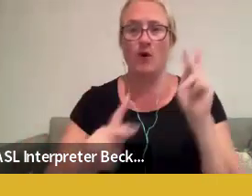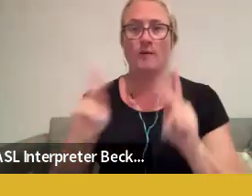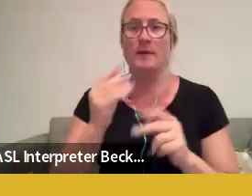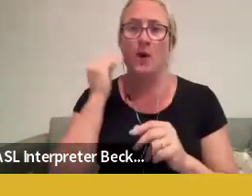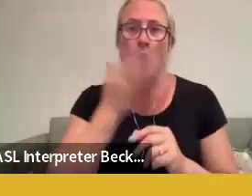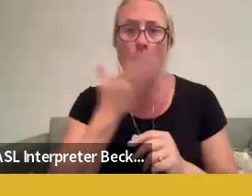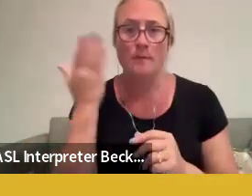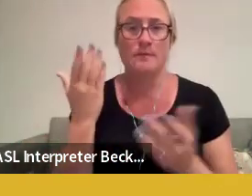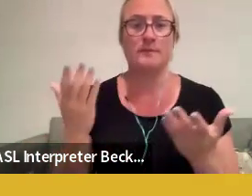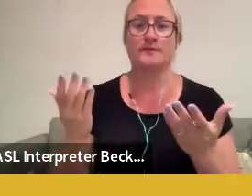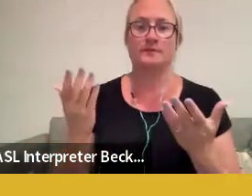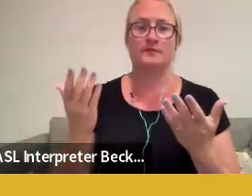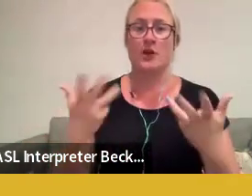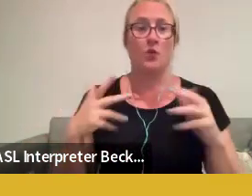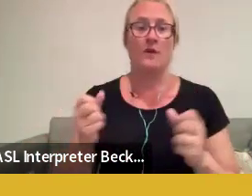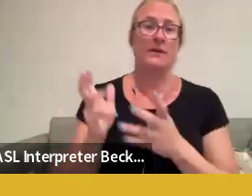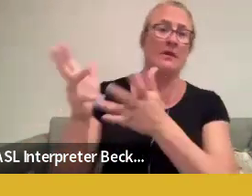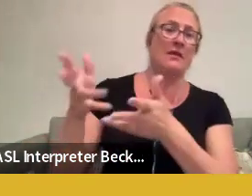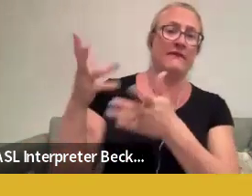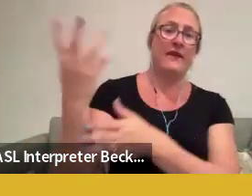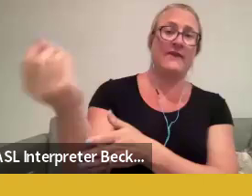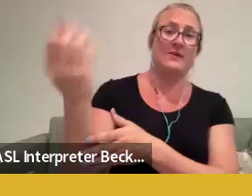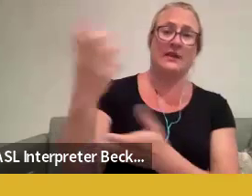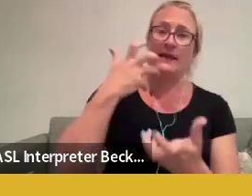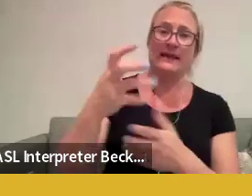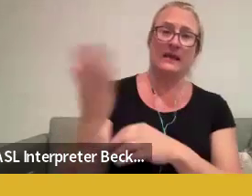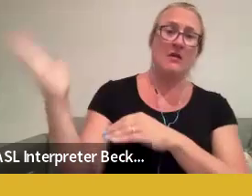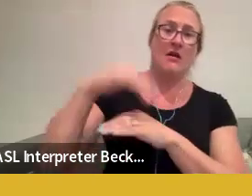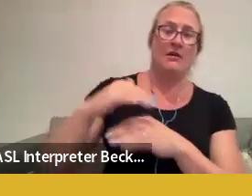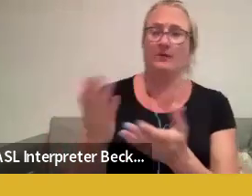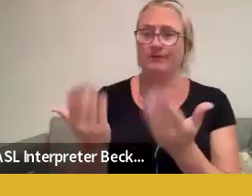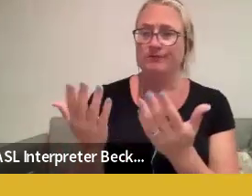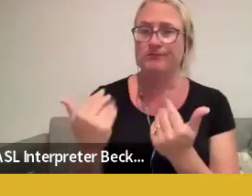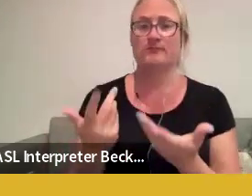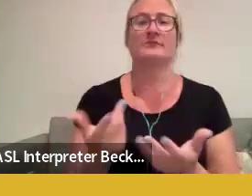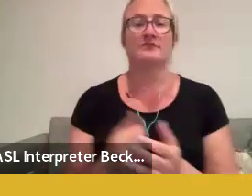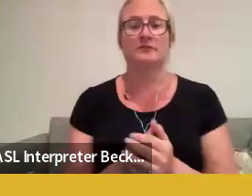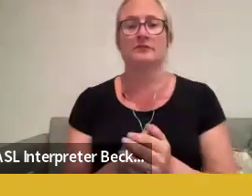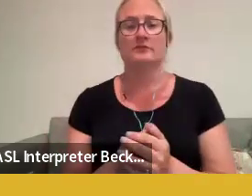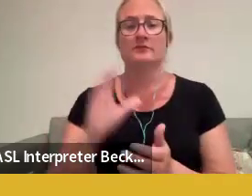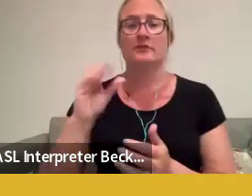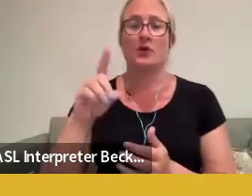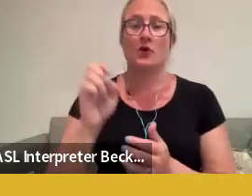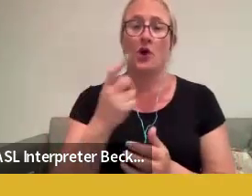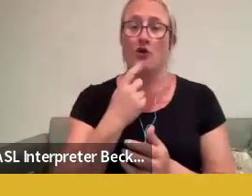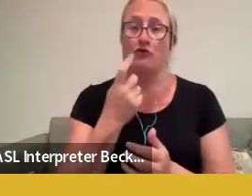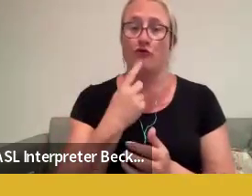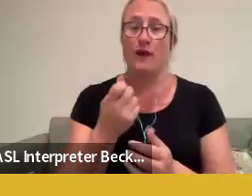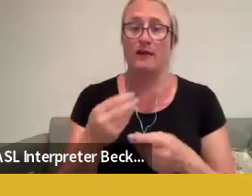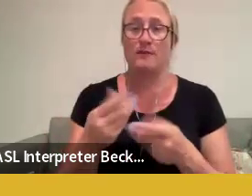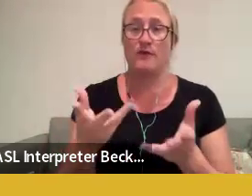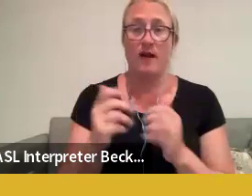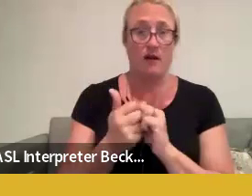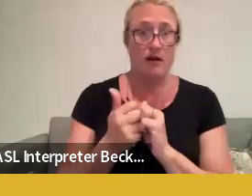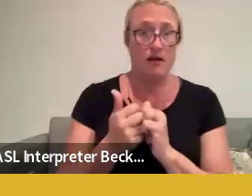no one's left out in the dangerous heat. The code red is it's provided through